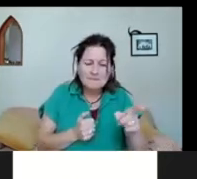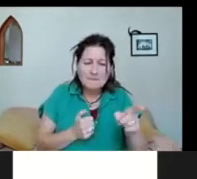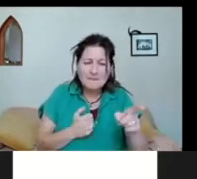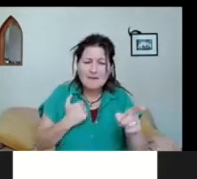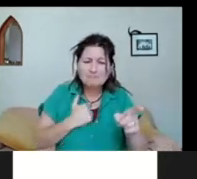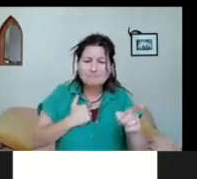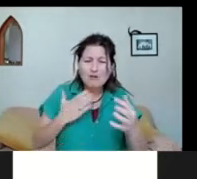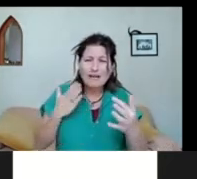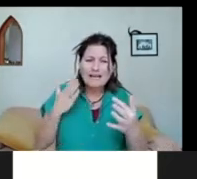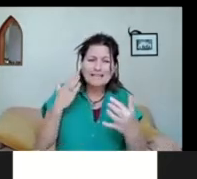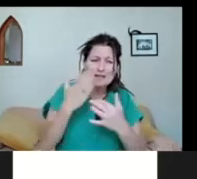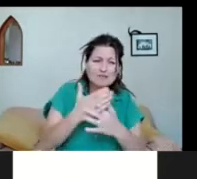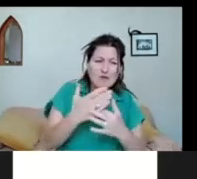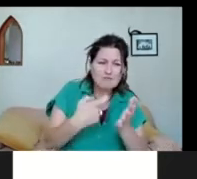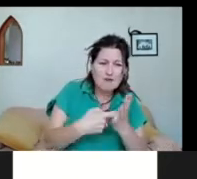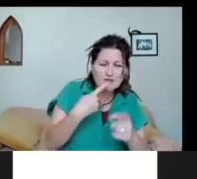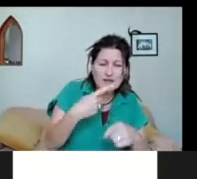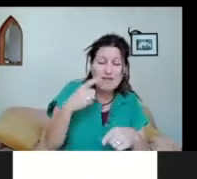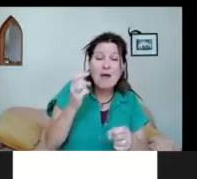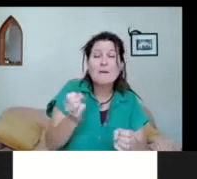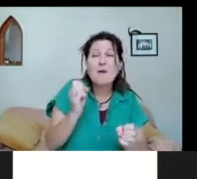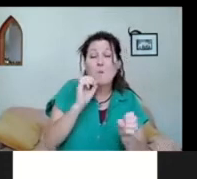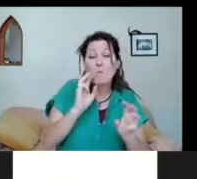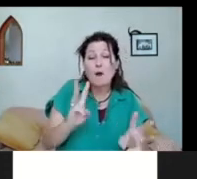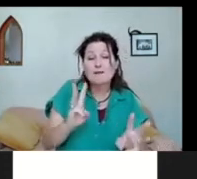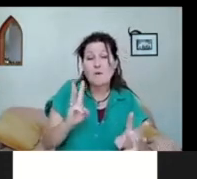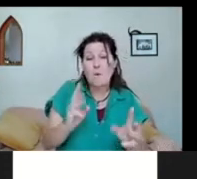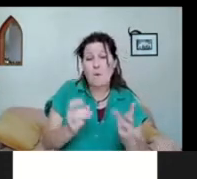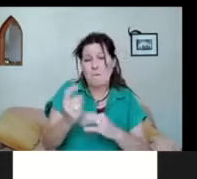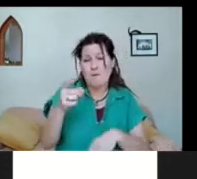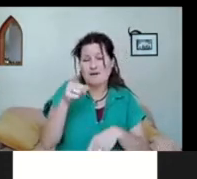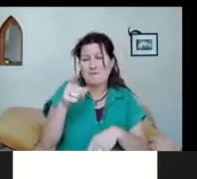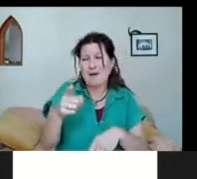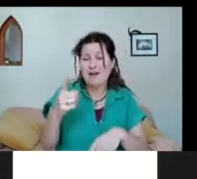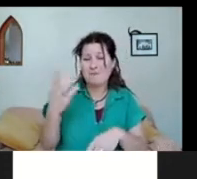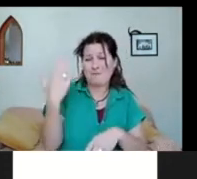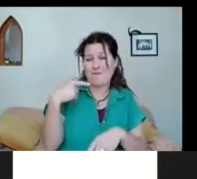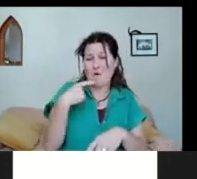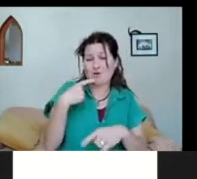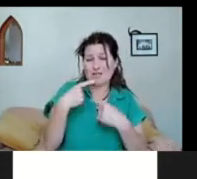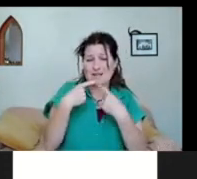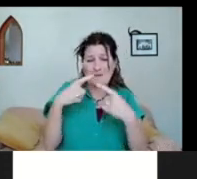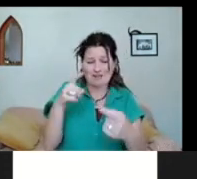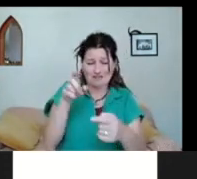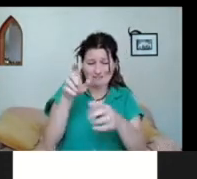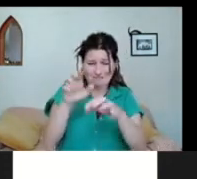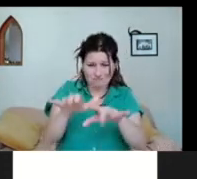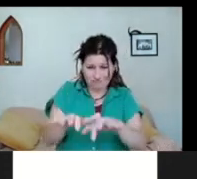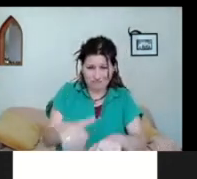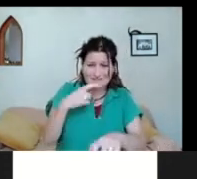interrupt, but that would be a wonderful moment. But she did send a thank you, and I have to go now. Message that I've just seen,